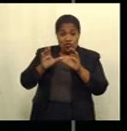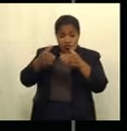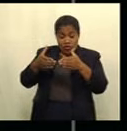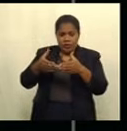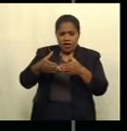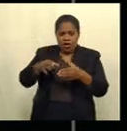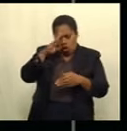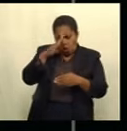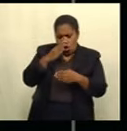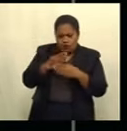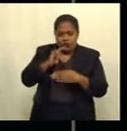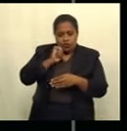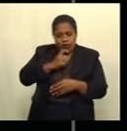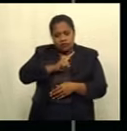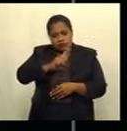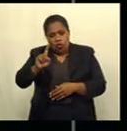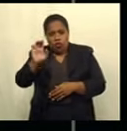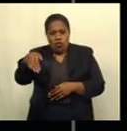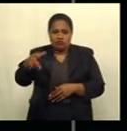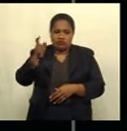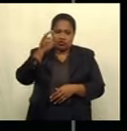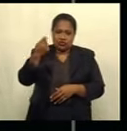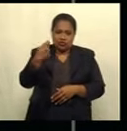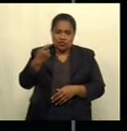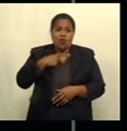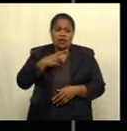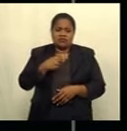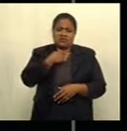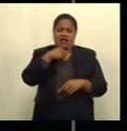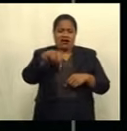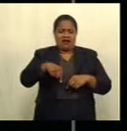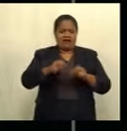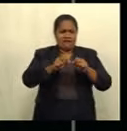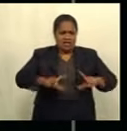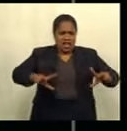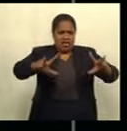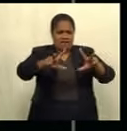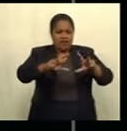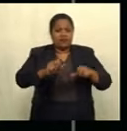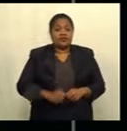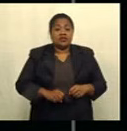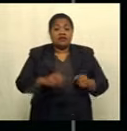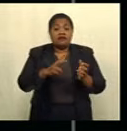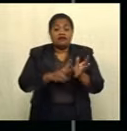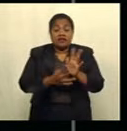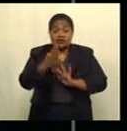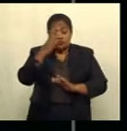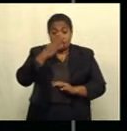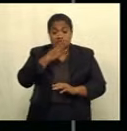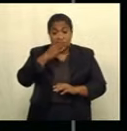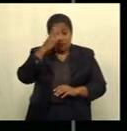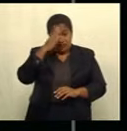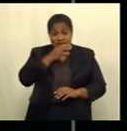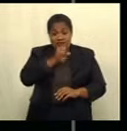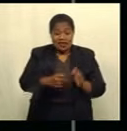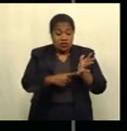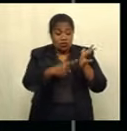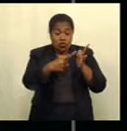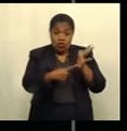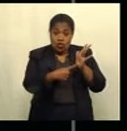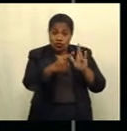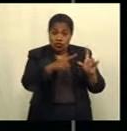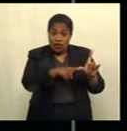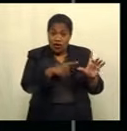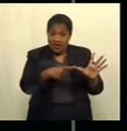being stranded on Vitilevu for months. Turanganikoro of Rabualu village in Totoya, Semesalesi, says they're